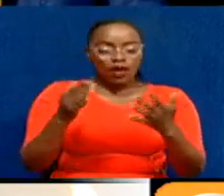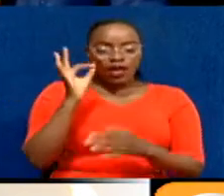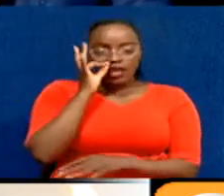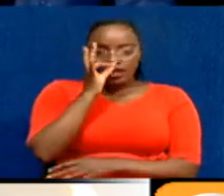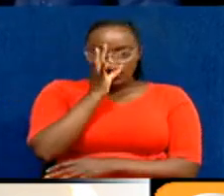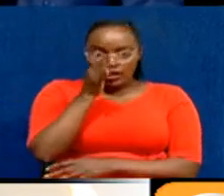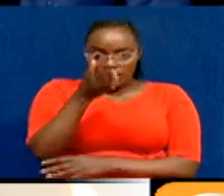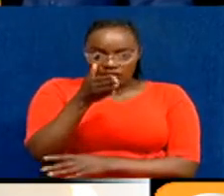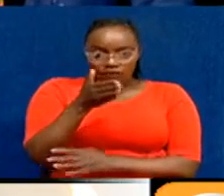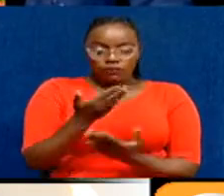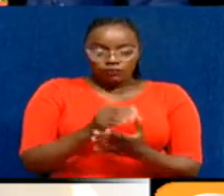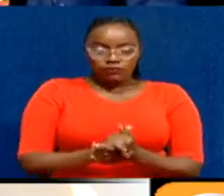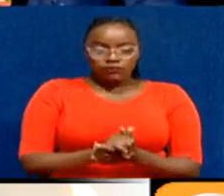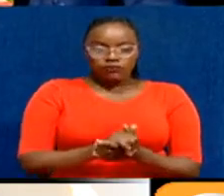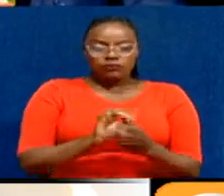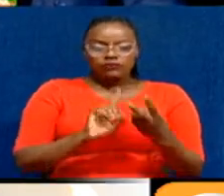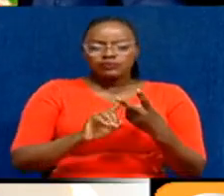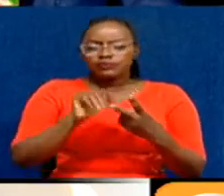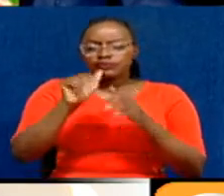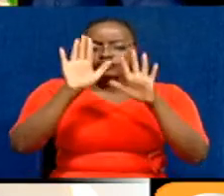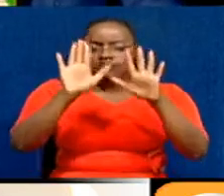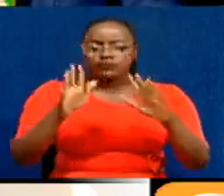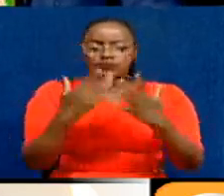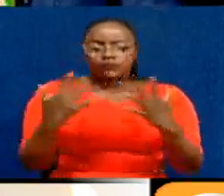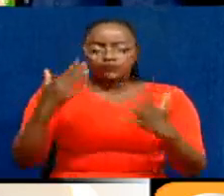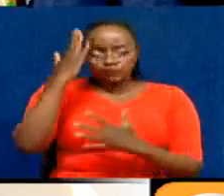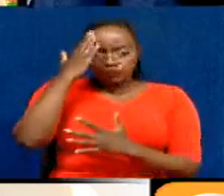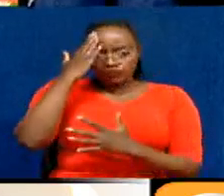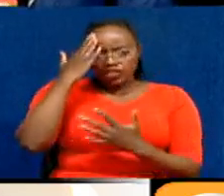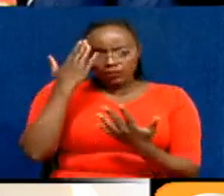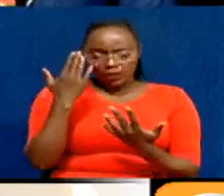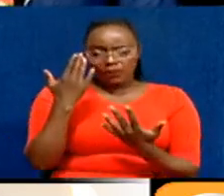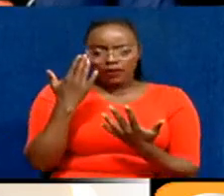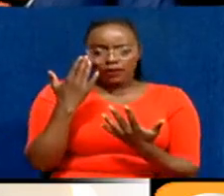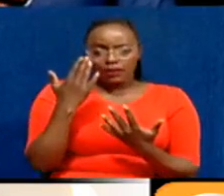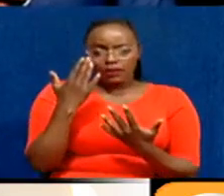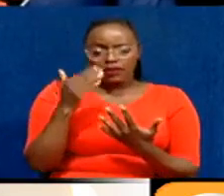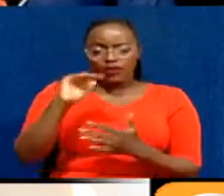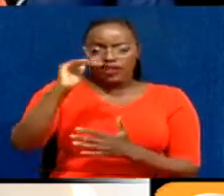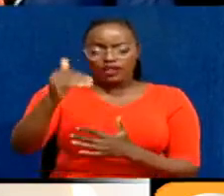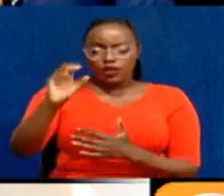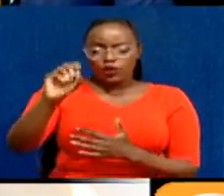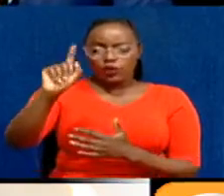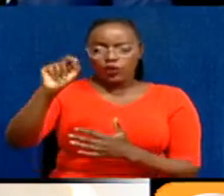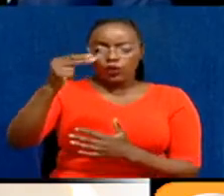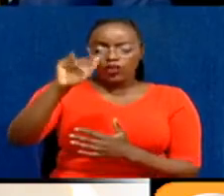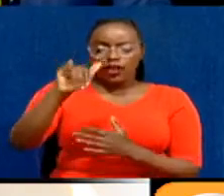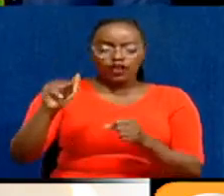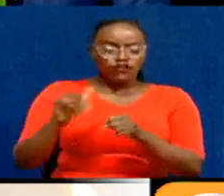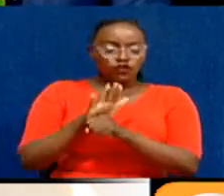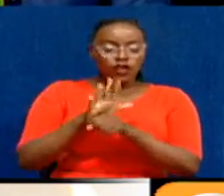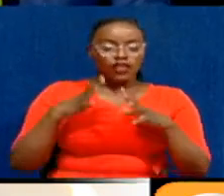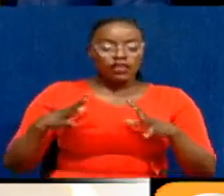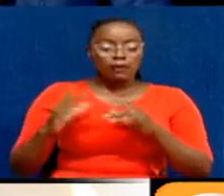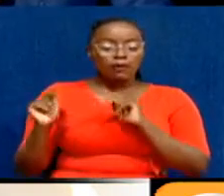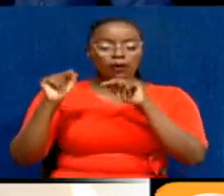And Yvonne, another very important thing to note is that already the town of Othaya is already full. For those